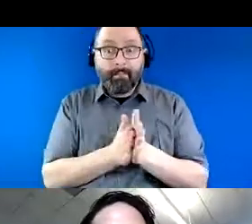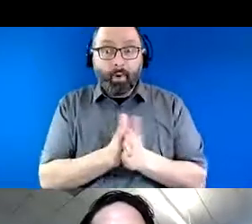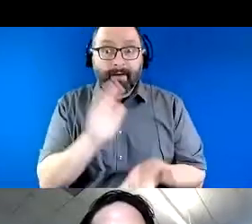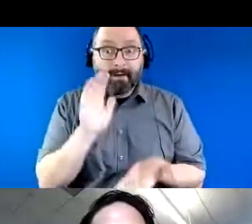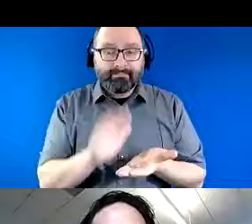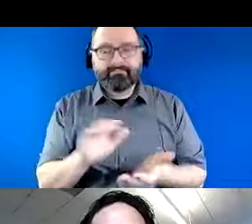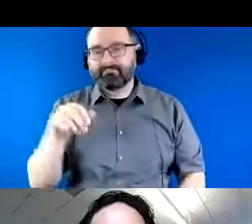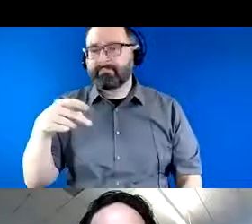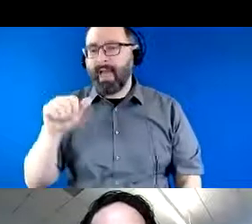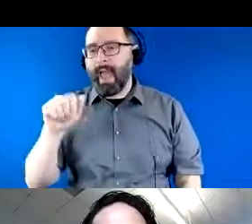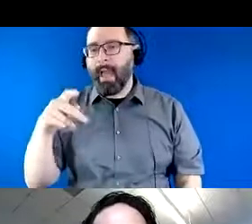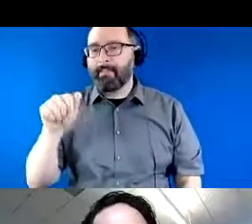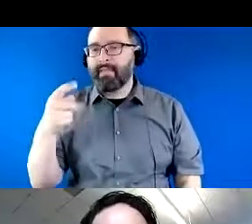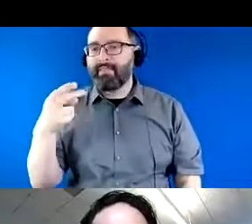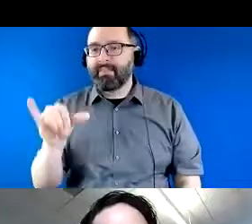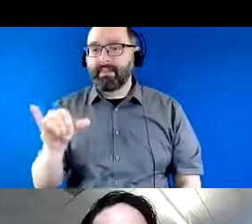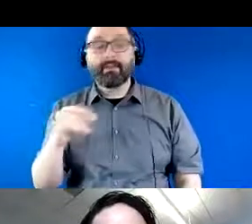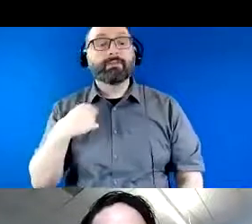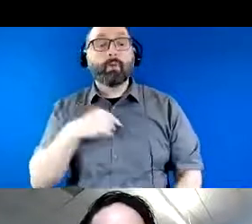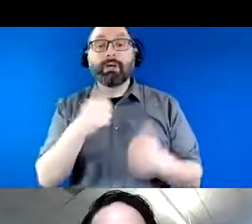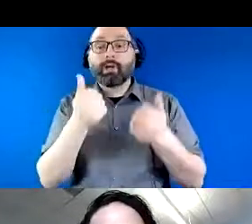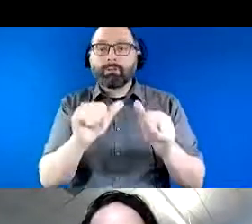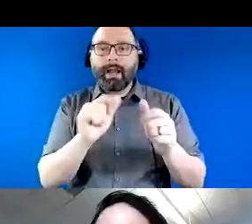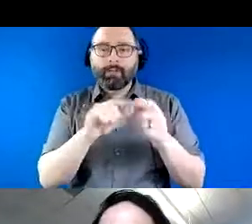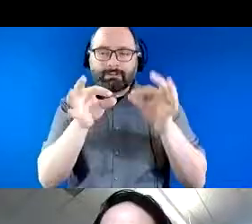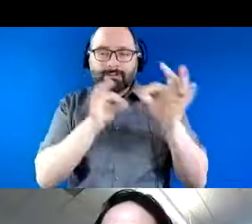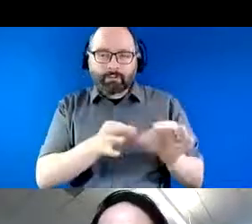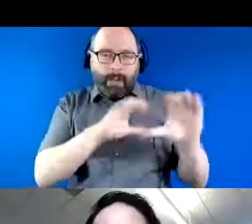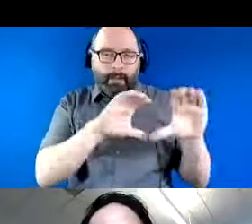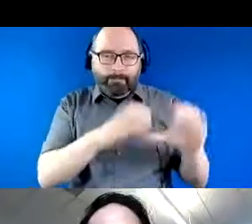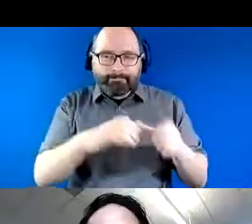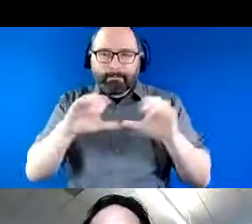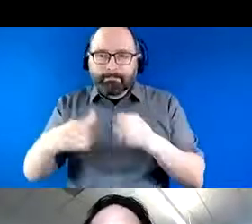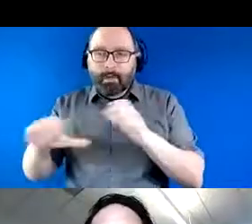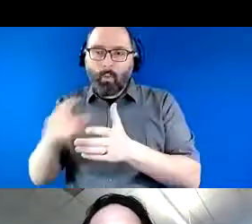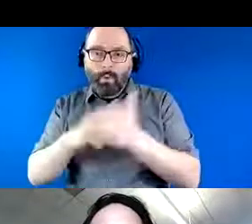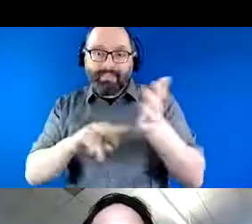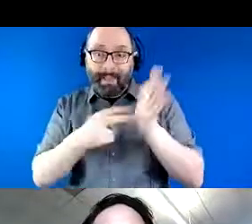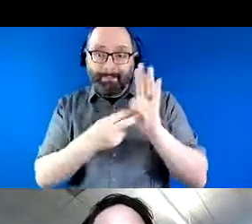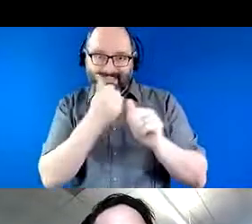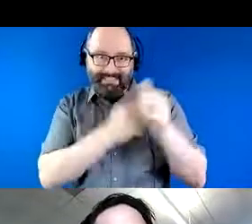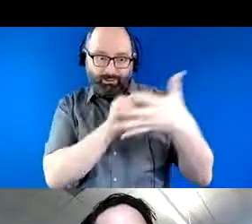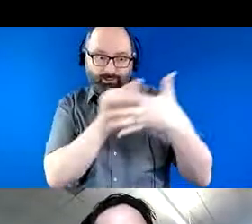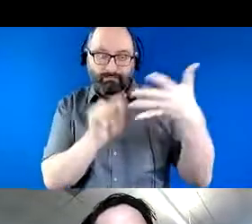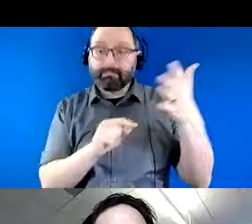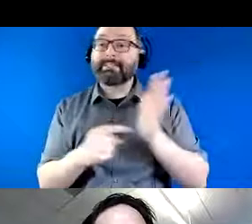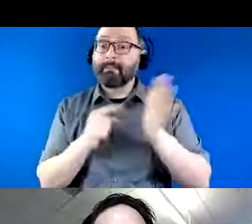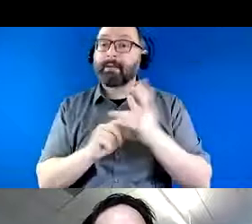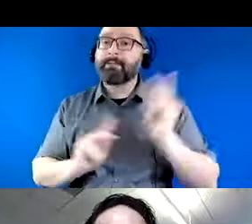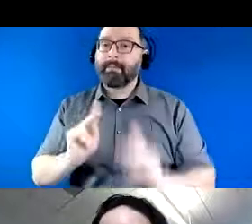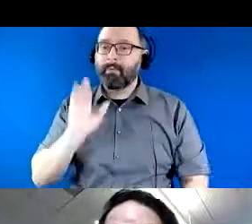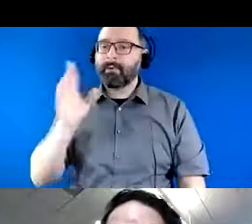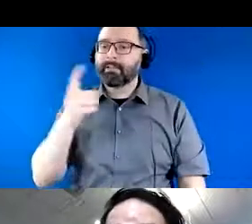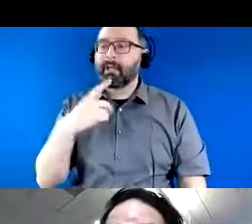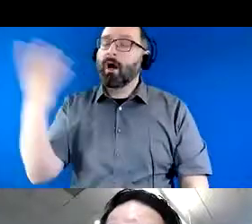to describing, characterizing exactly what people mean by these symptoms. It's not uncommon to hear someone say, "Oh,